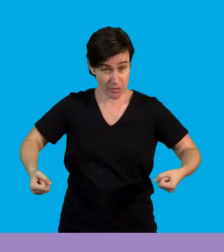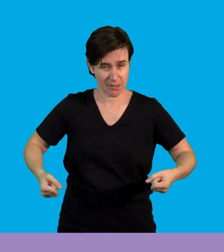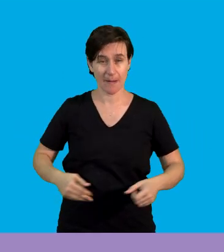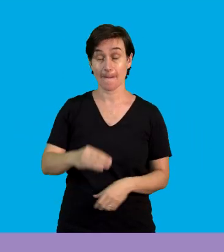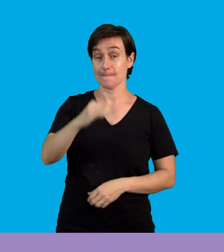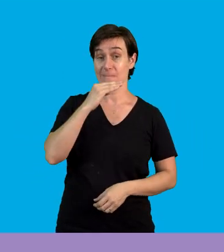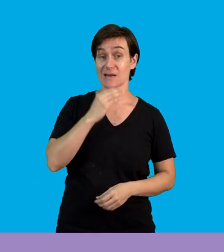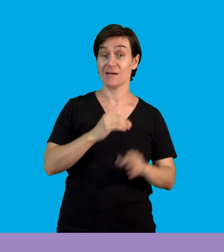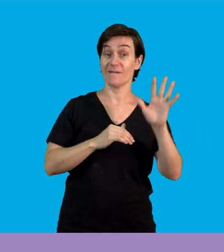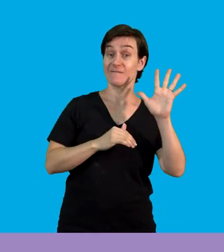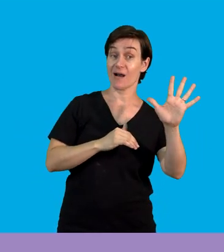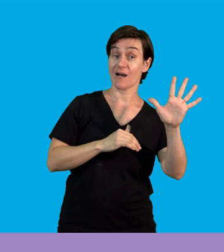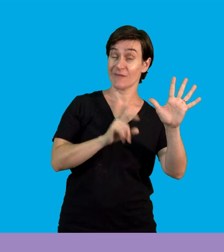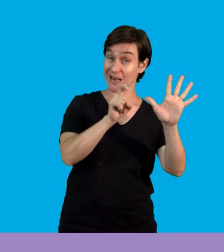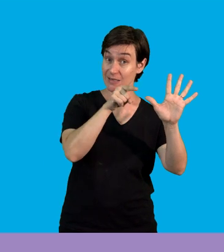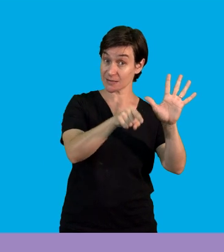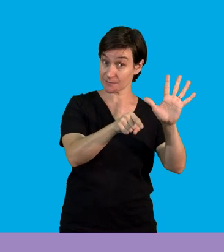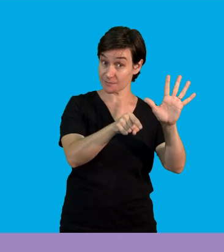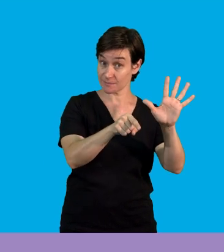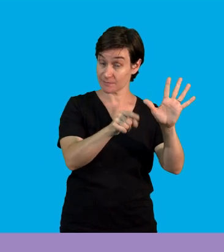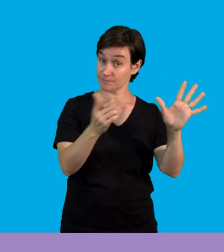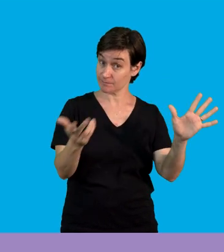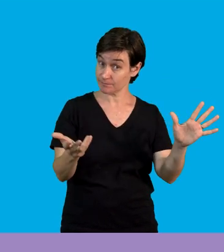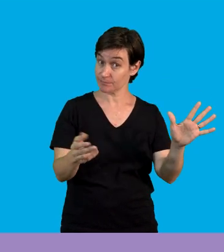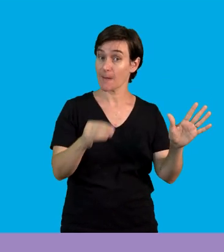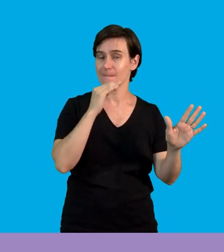place of x, we are now going to put